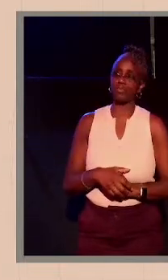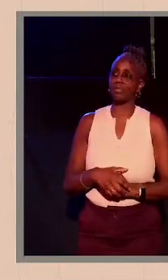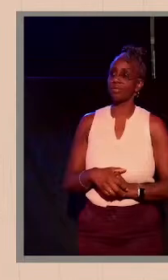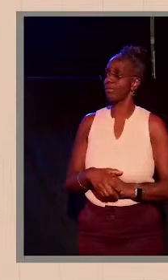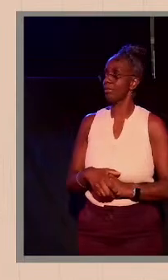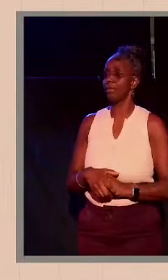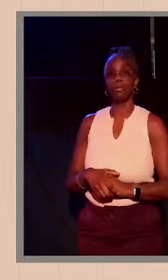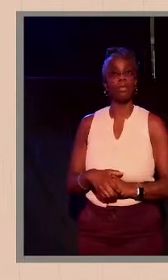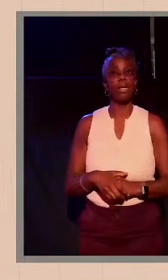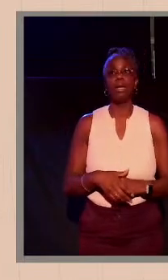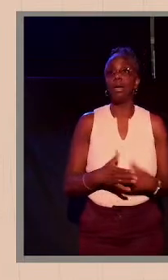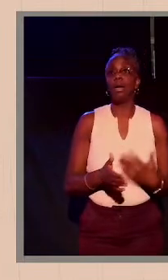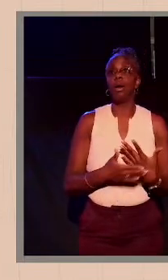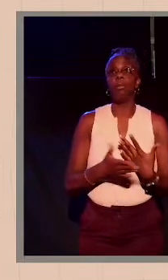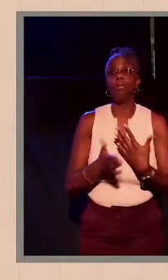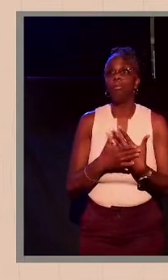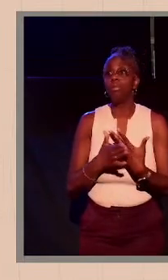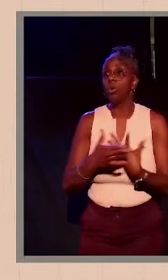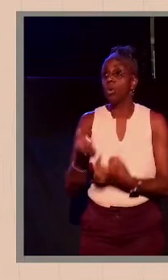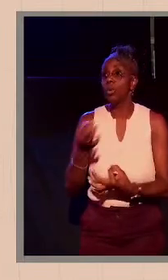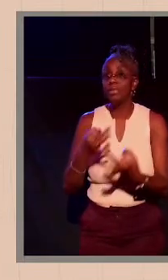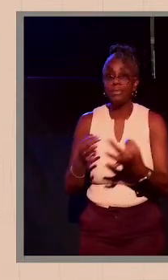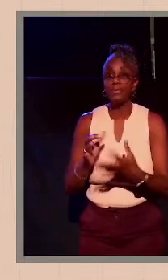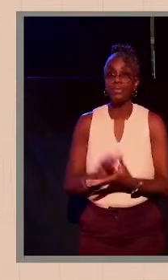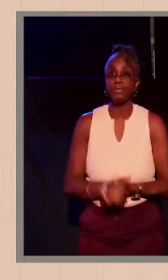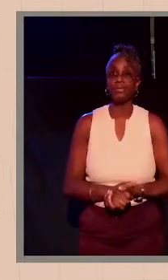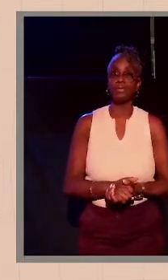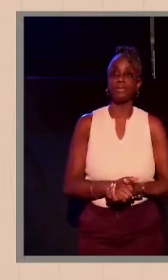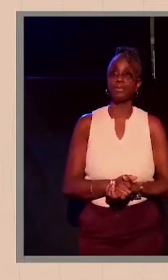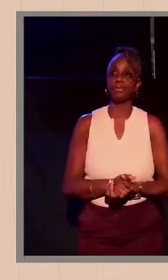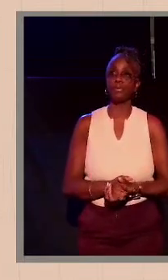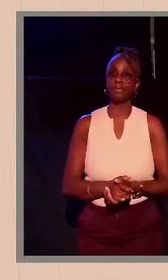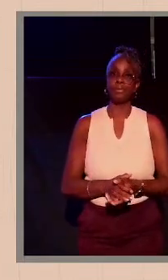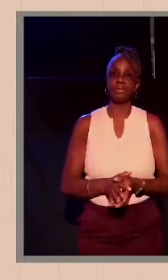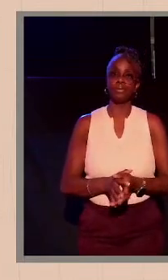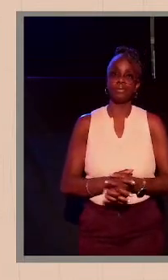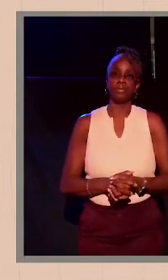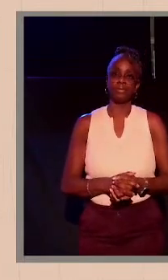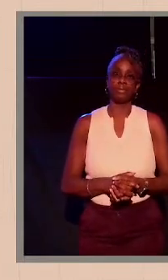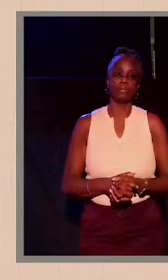Fabulous. Are there any other questions in the room?